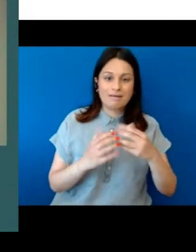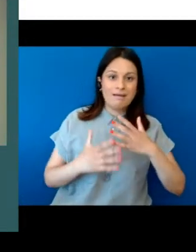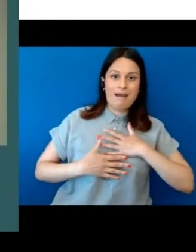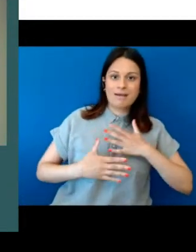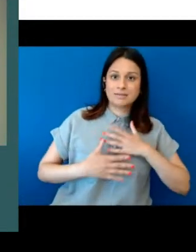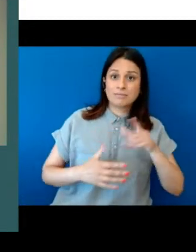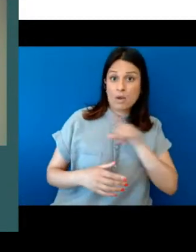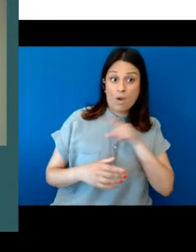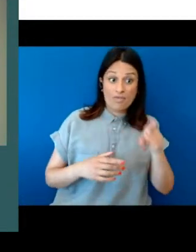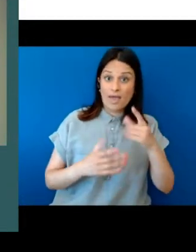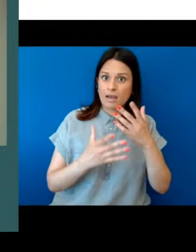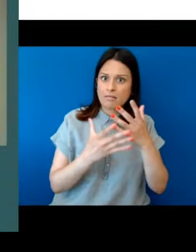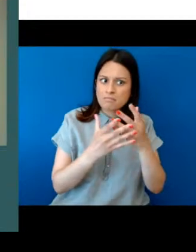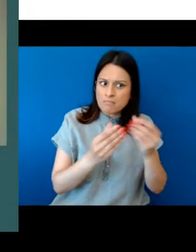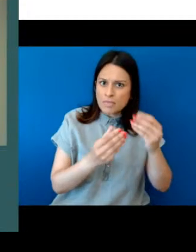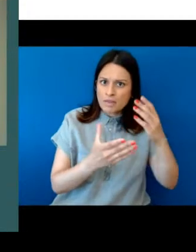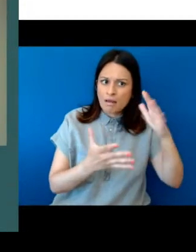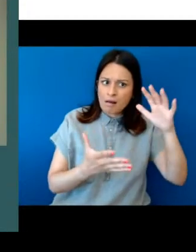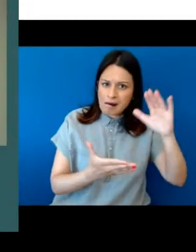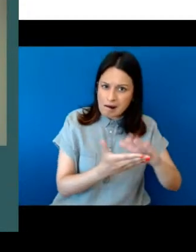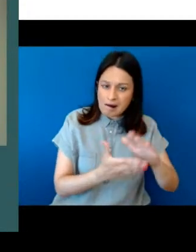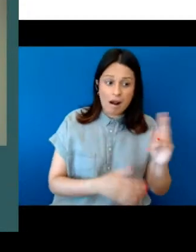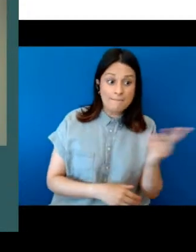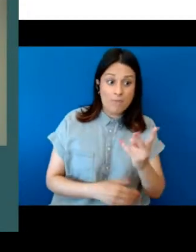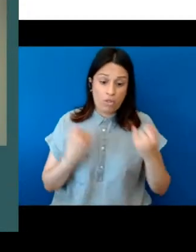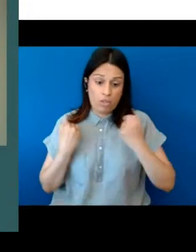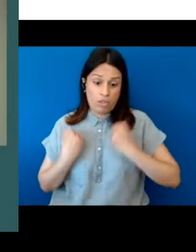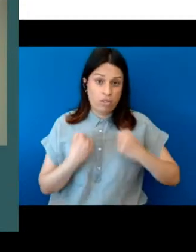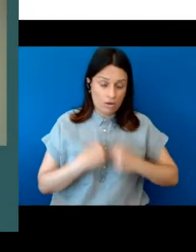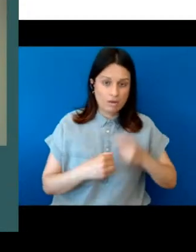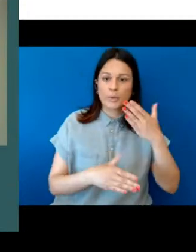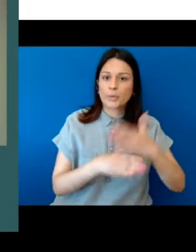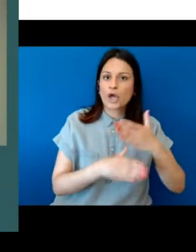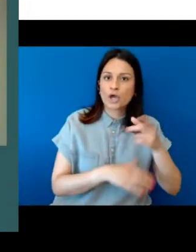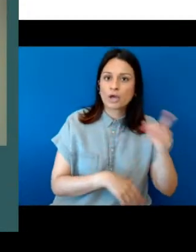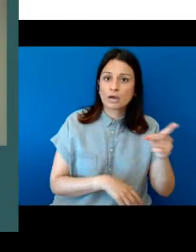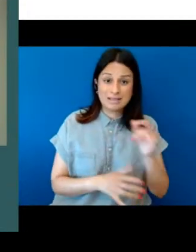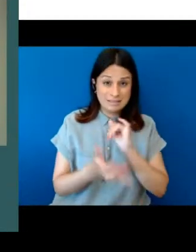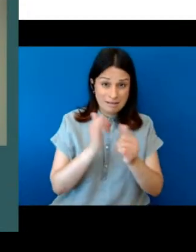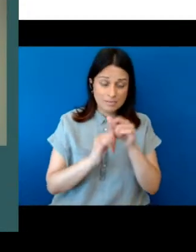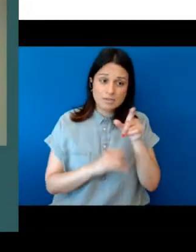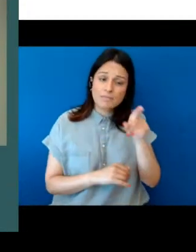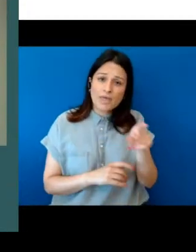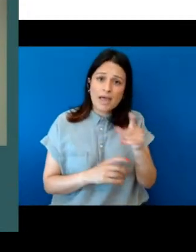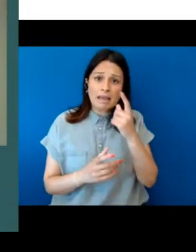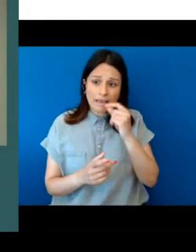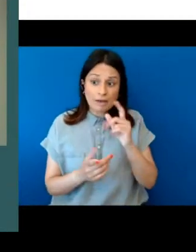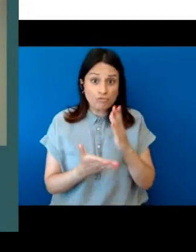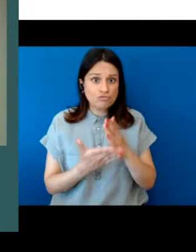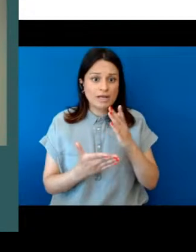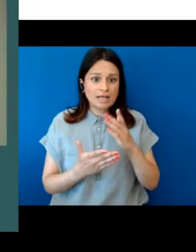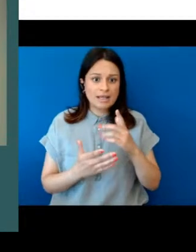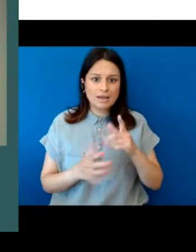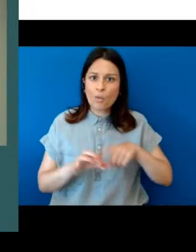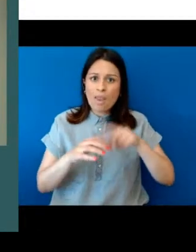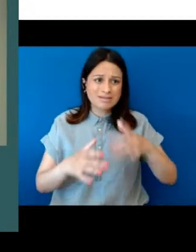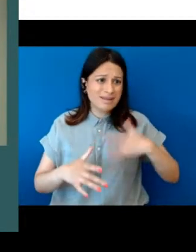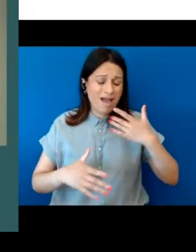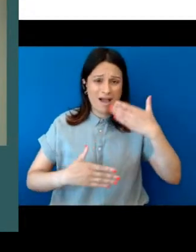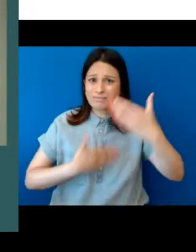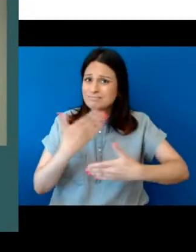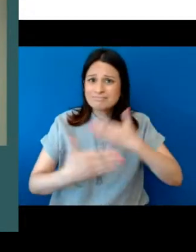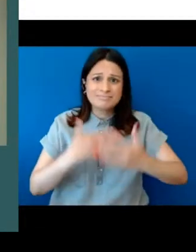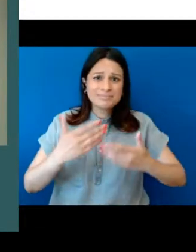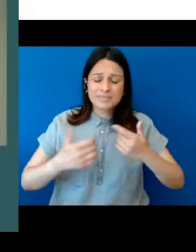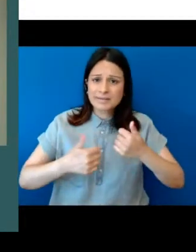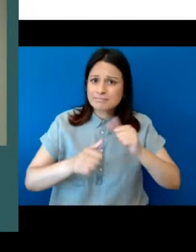work, help both diseases. And occasionally they can really alter a patient's quality of life. So they're certainly worth a